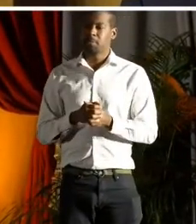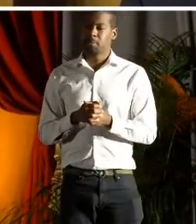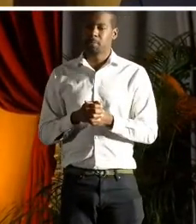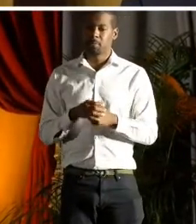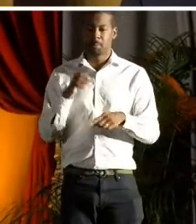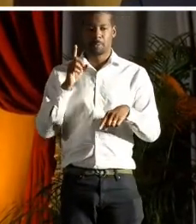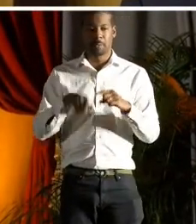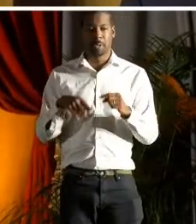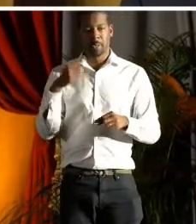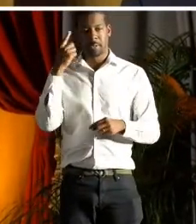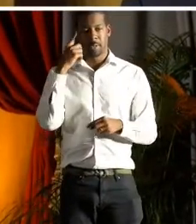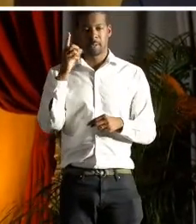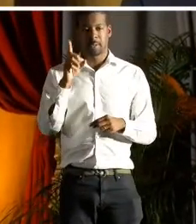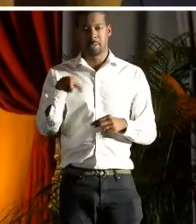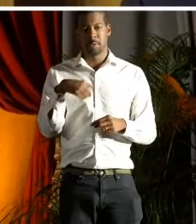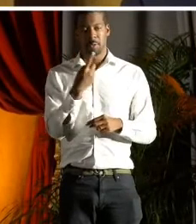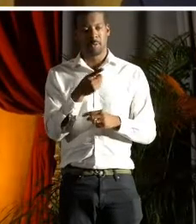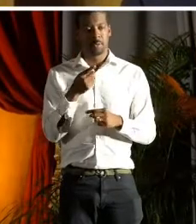that